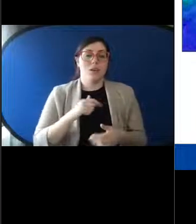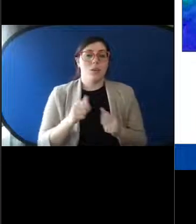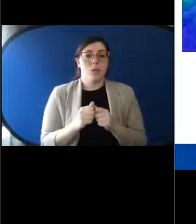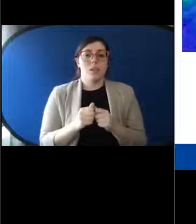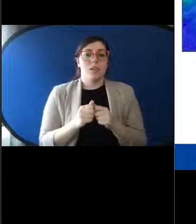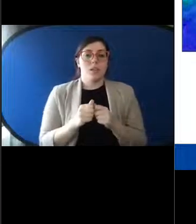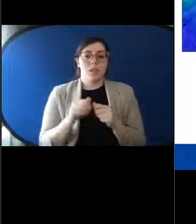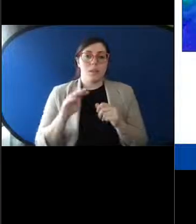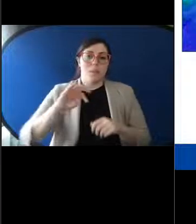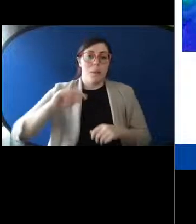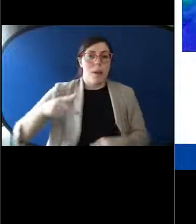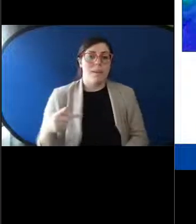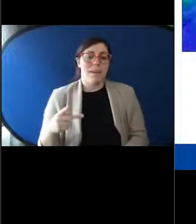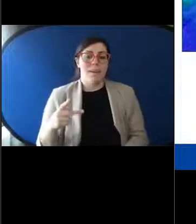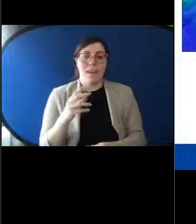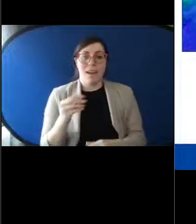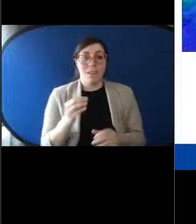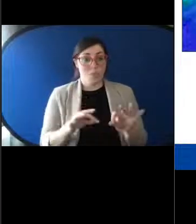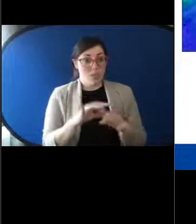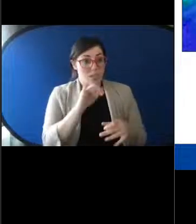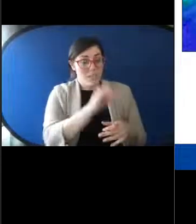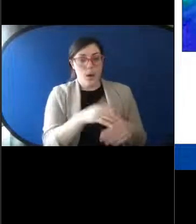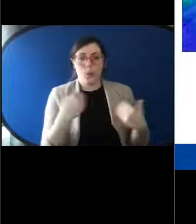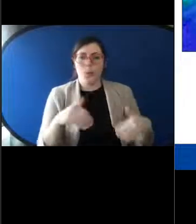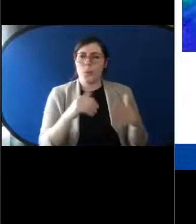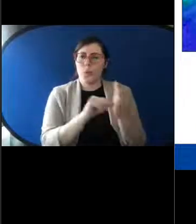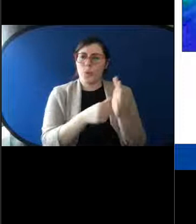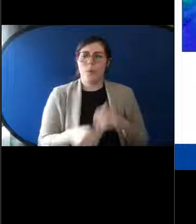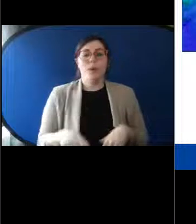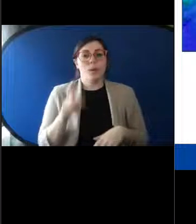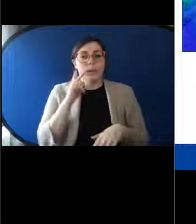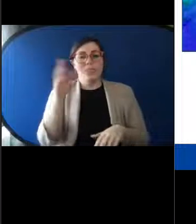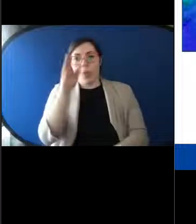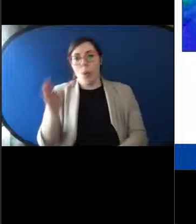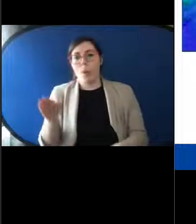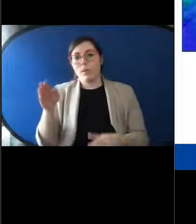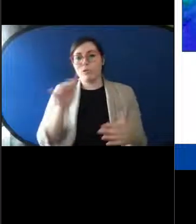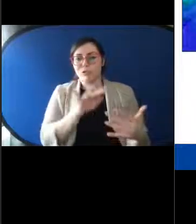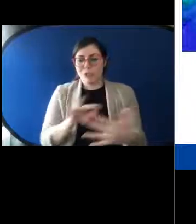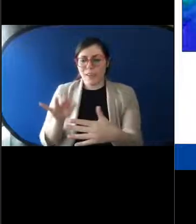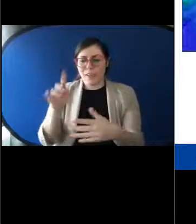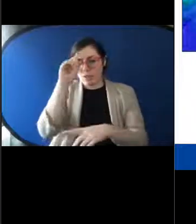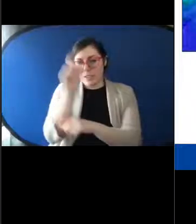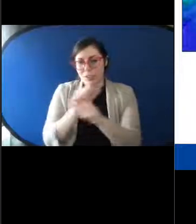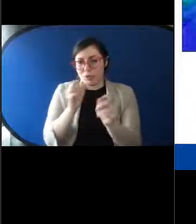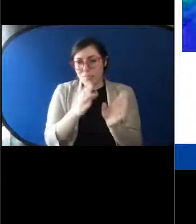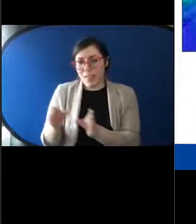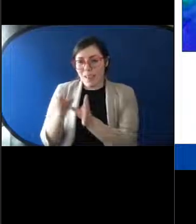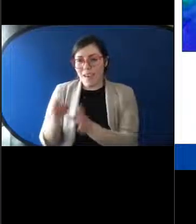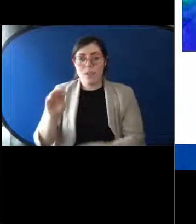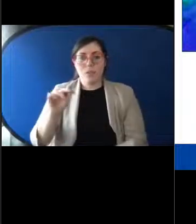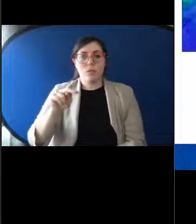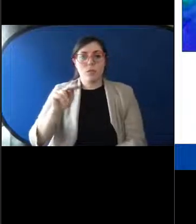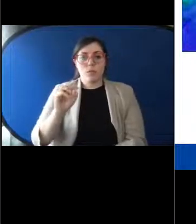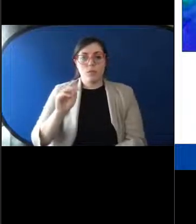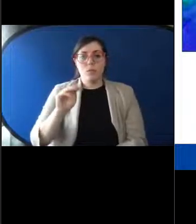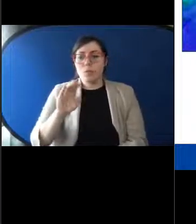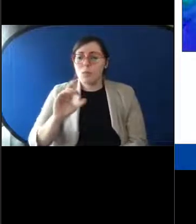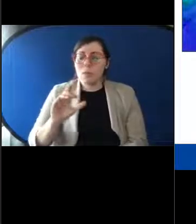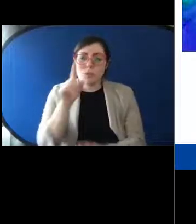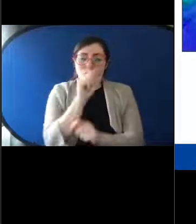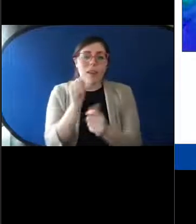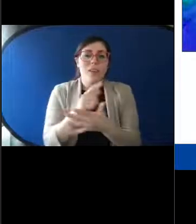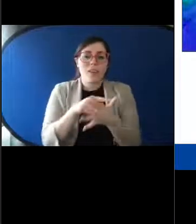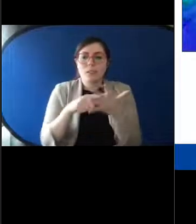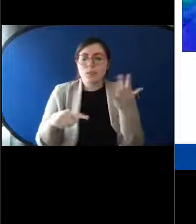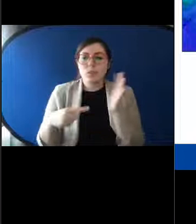the importance of external data is underscored further as it's in the Coast Survey Strategic Plan, it's in the NOMEC strategy, it's in Seabed 2030. All